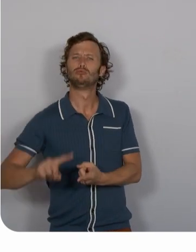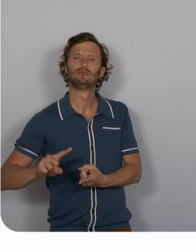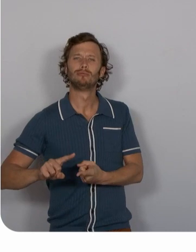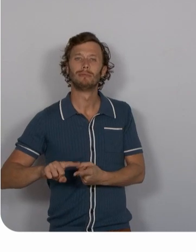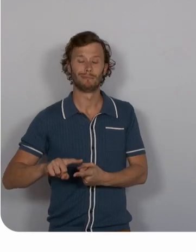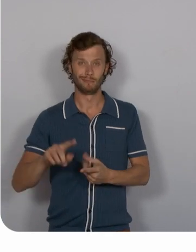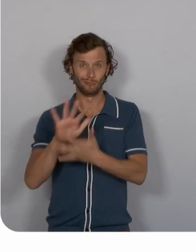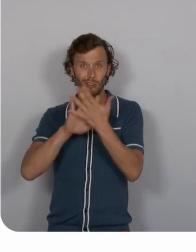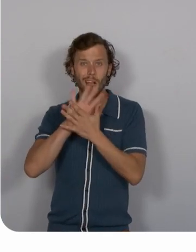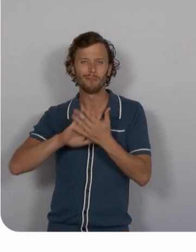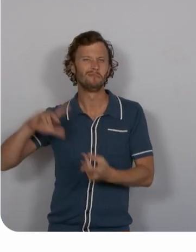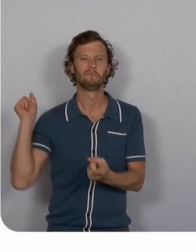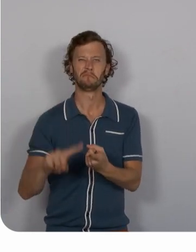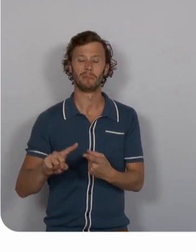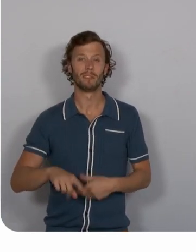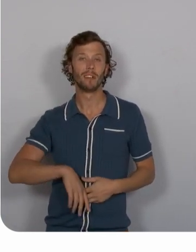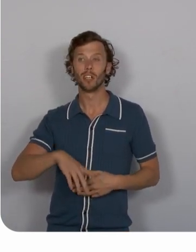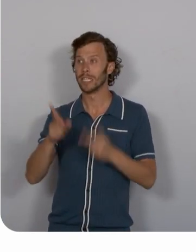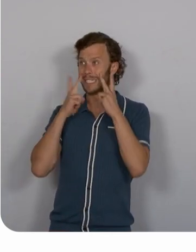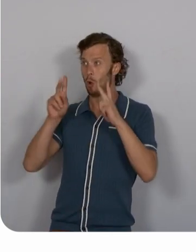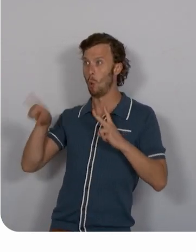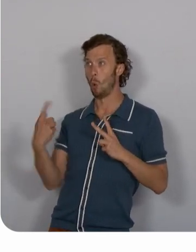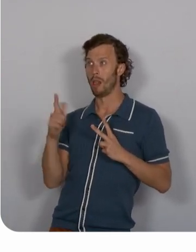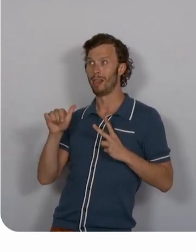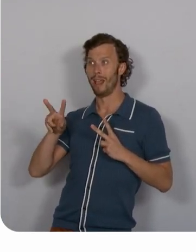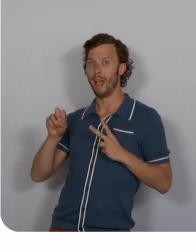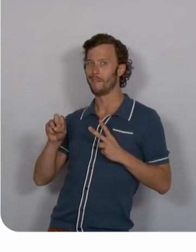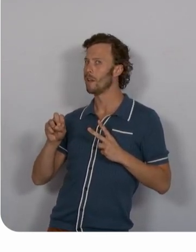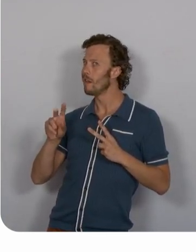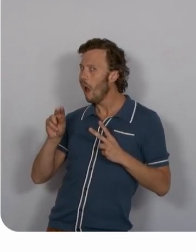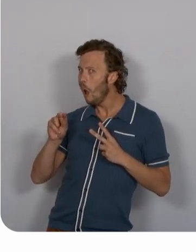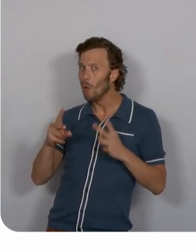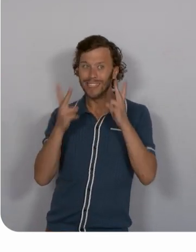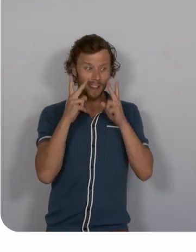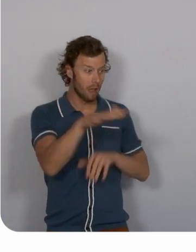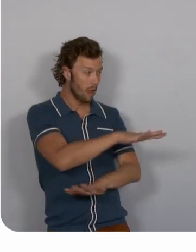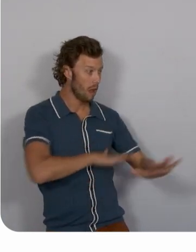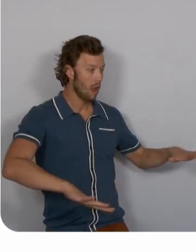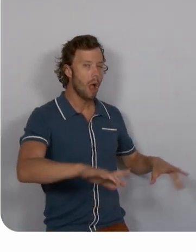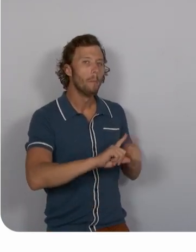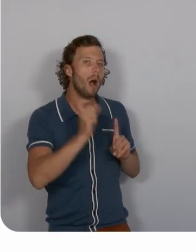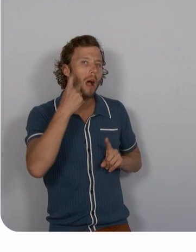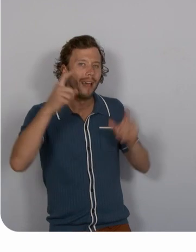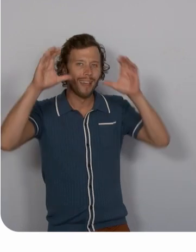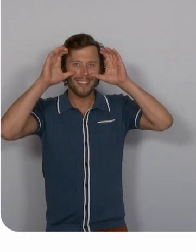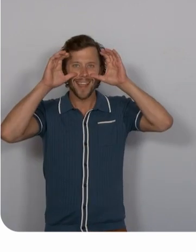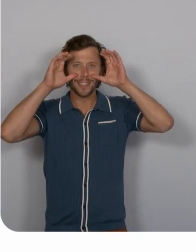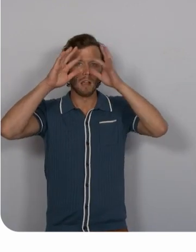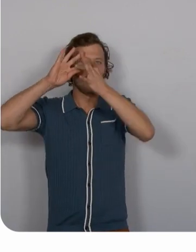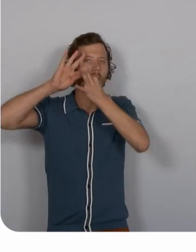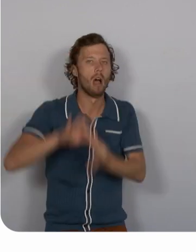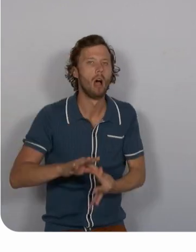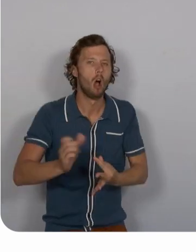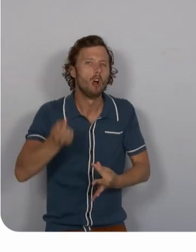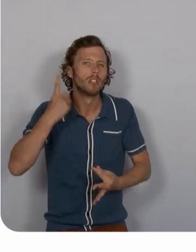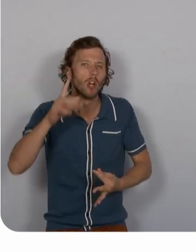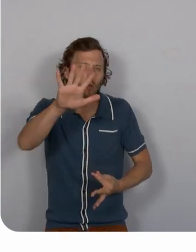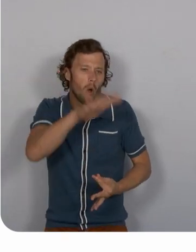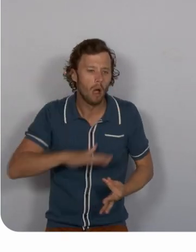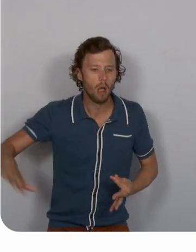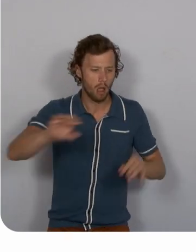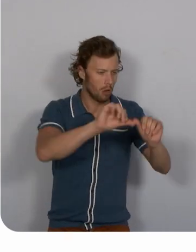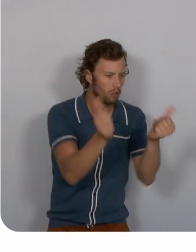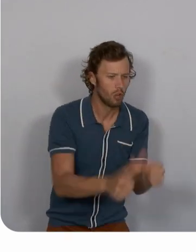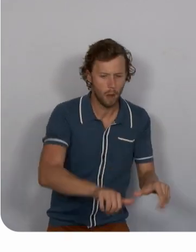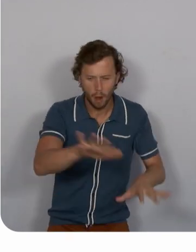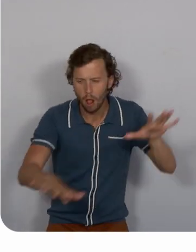video feed of the space that you're in. Quest 3 can understand your space and blend it with the virtual world.